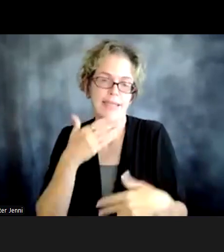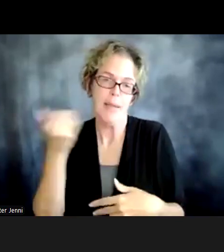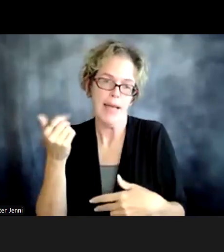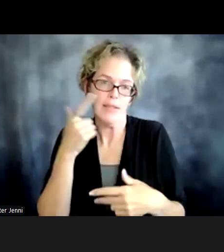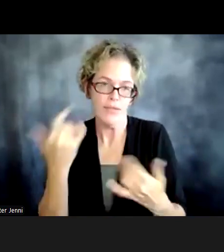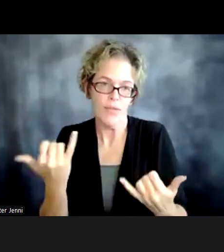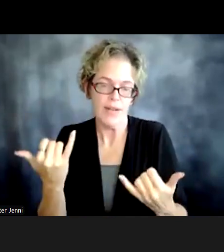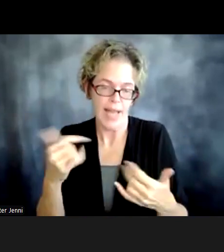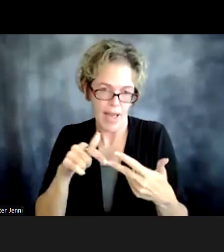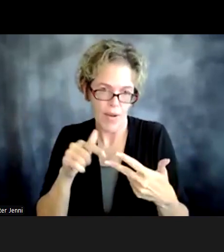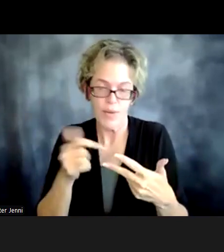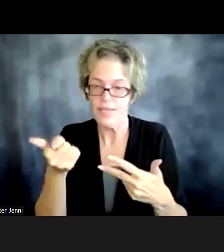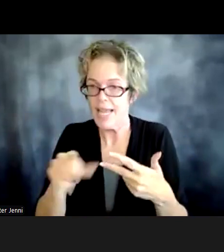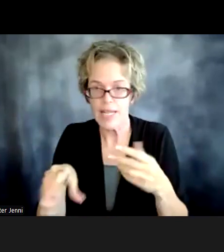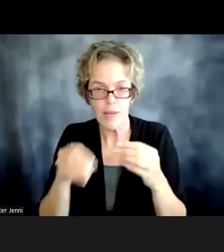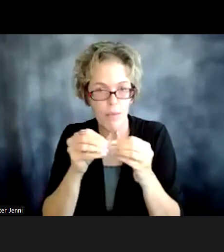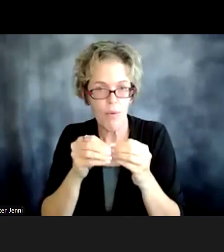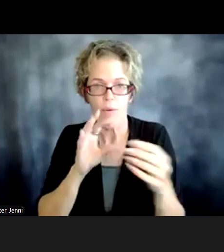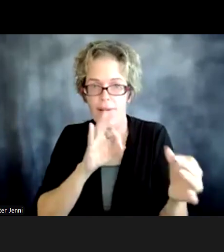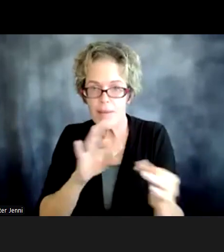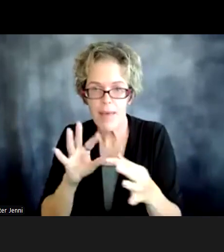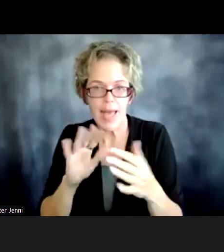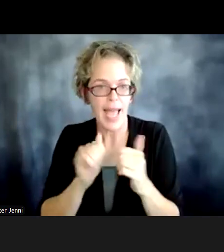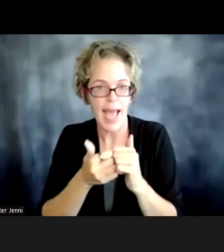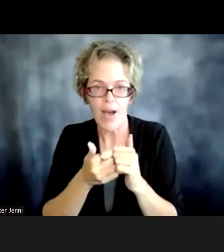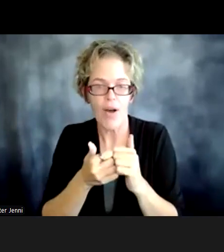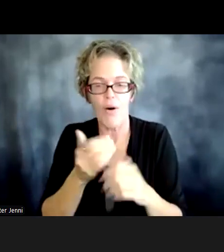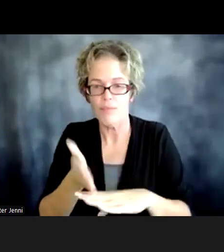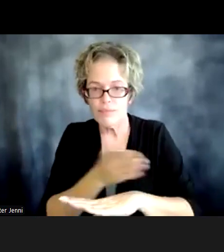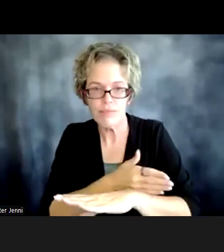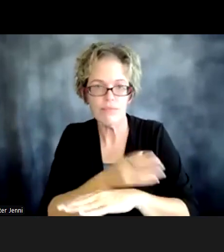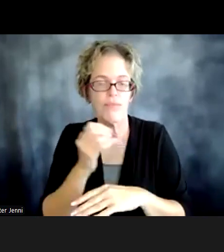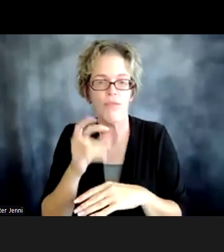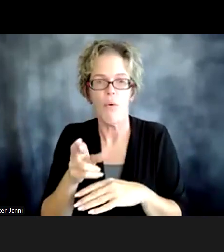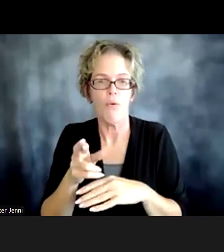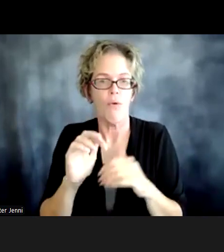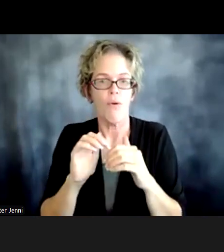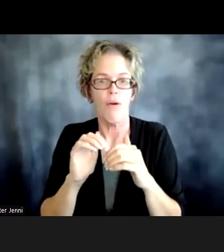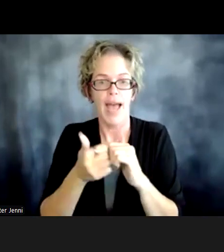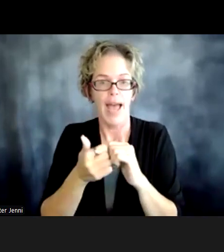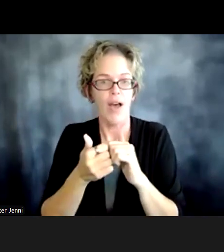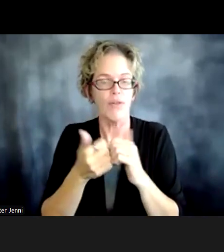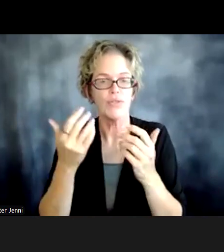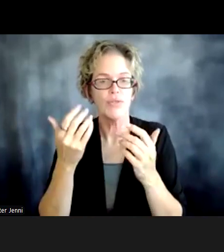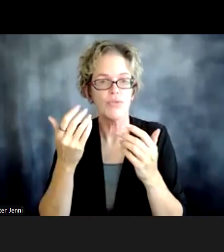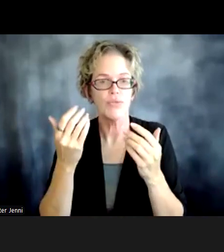So any additional feedback on how to make that better or to communicate that to